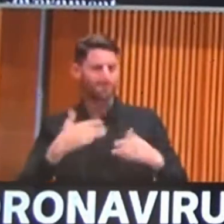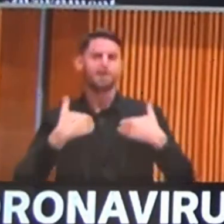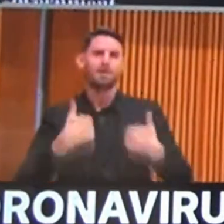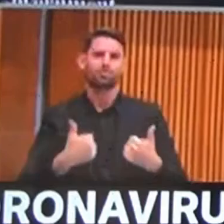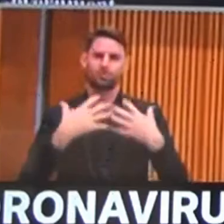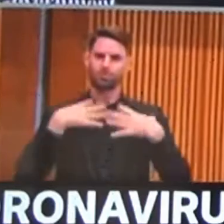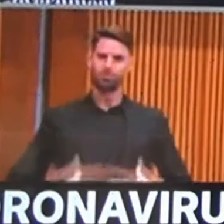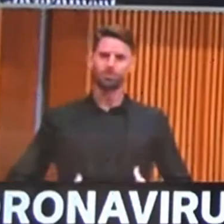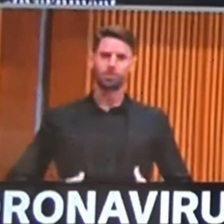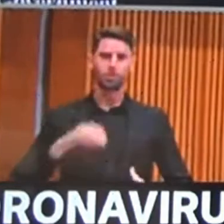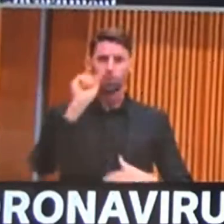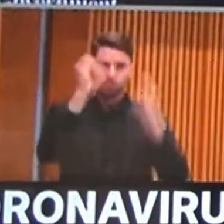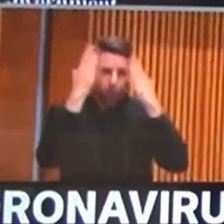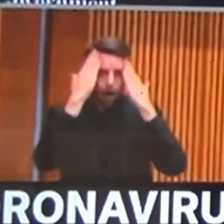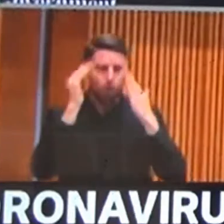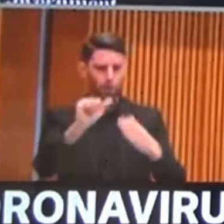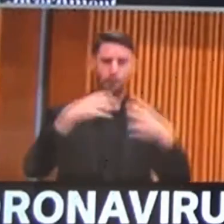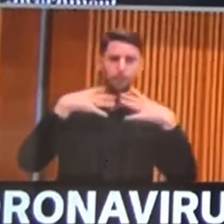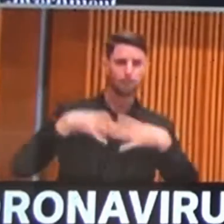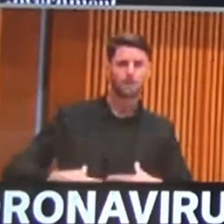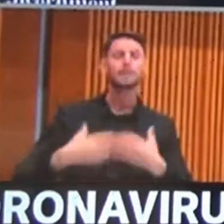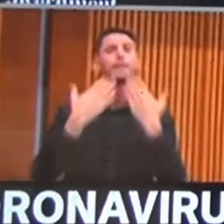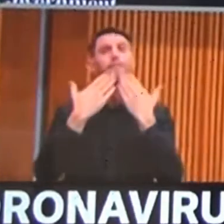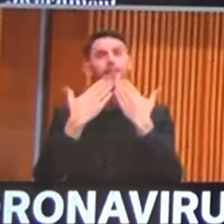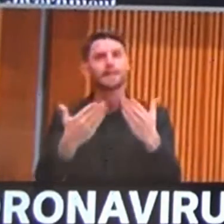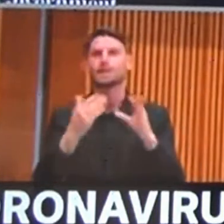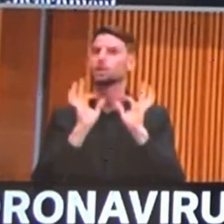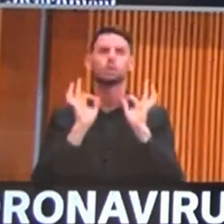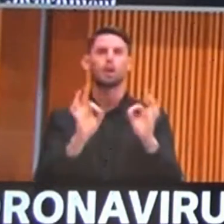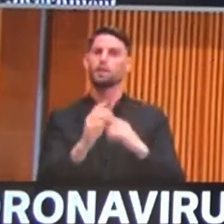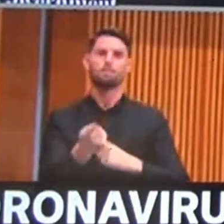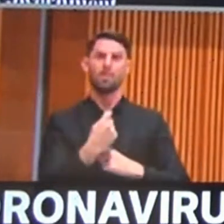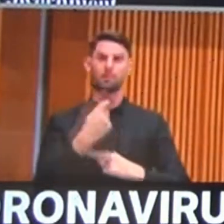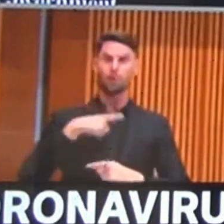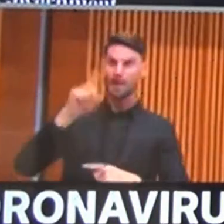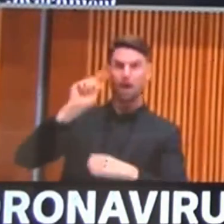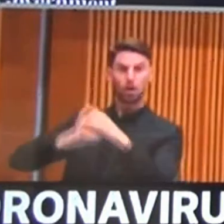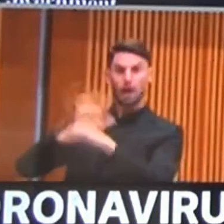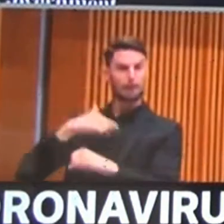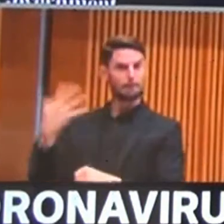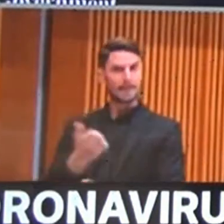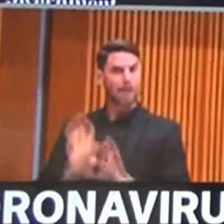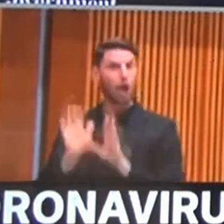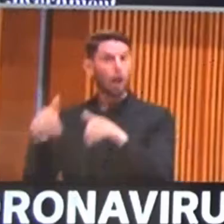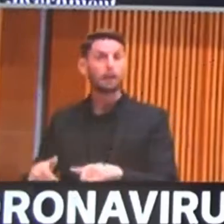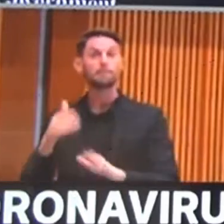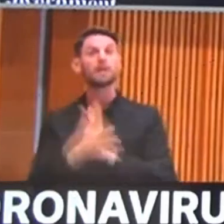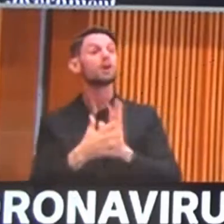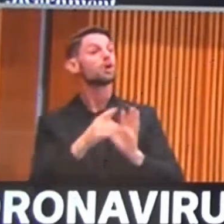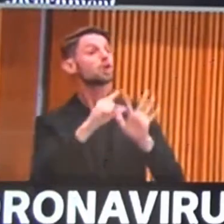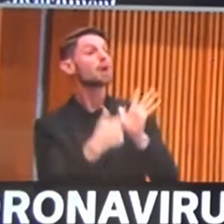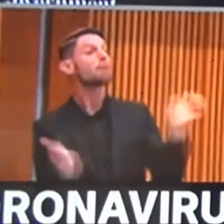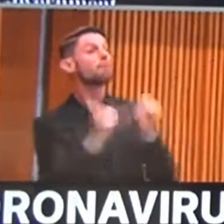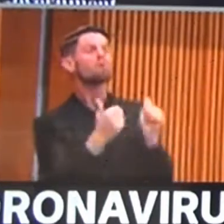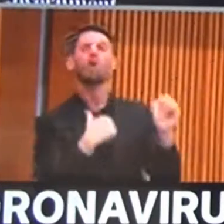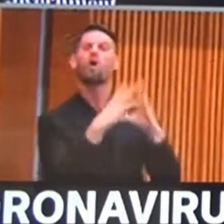to continue to focus on their ordinary health as well as the coronavirus management. At the